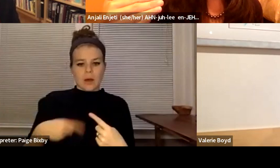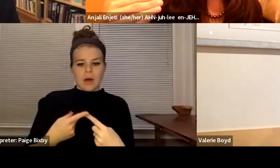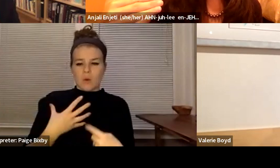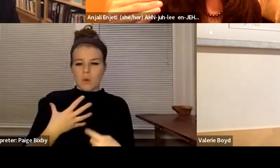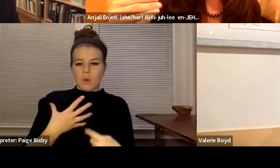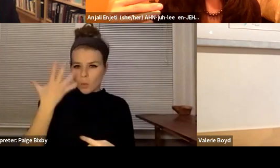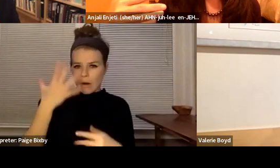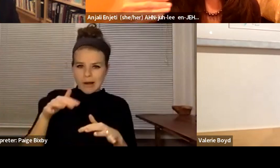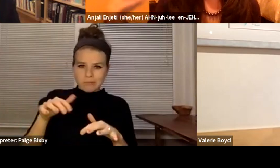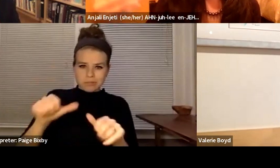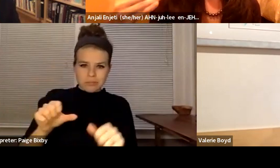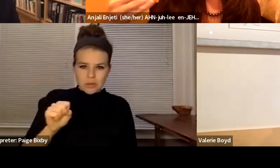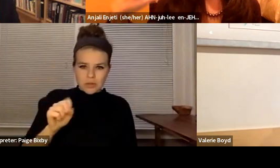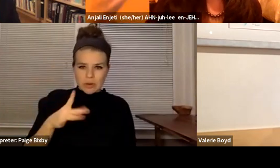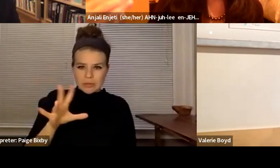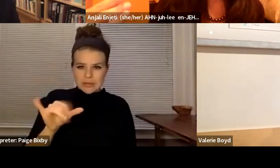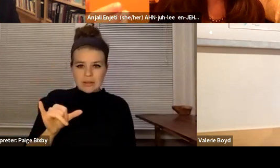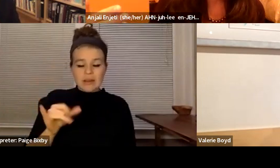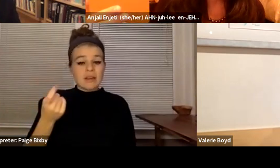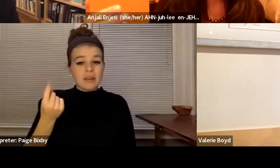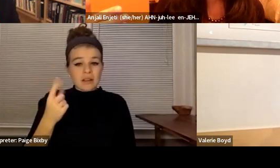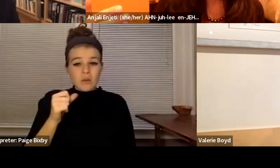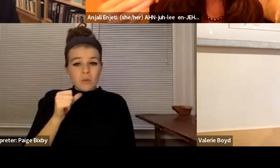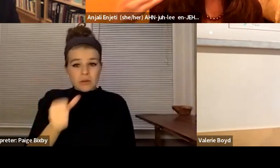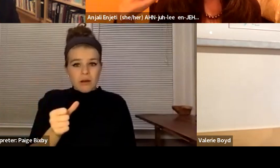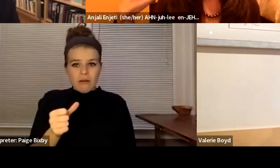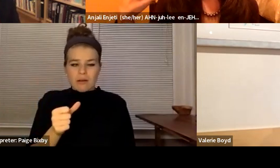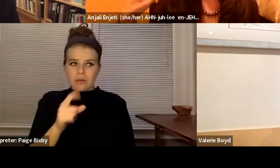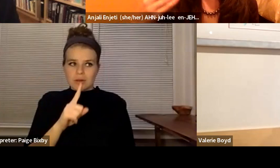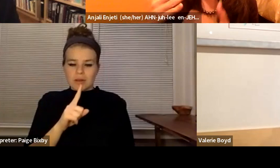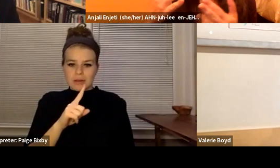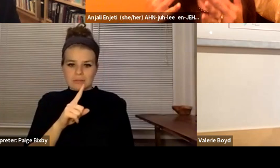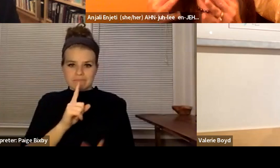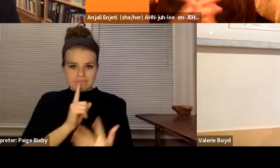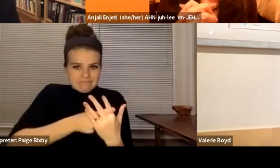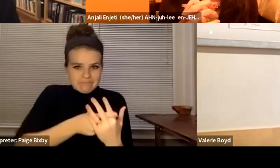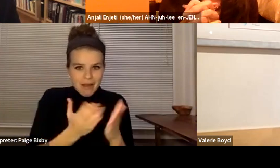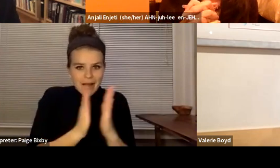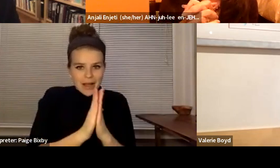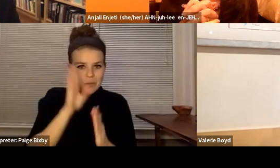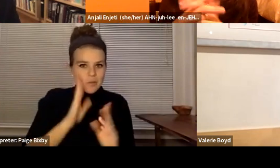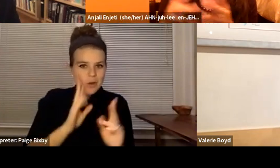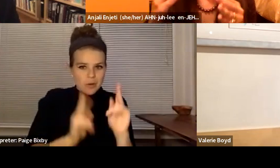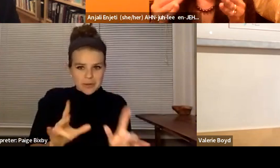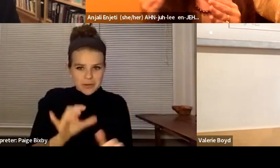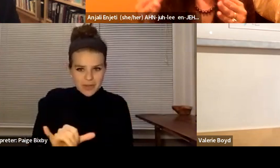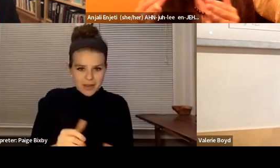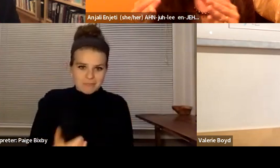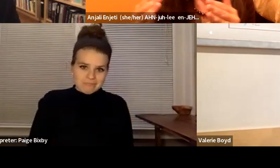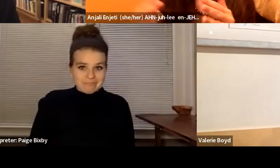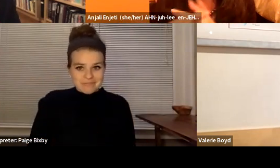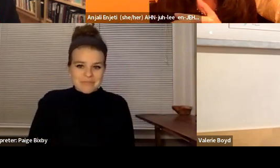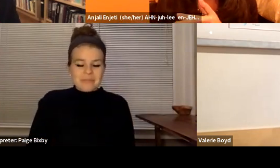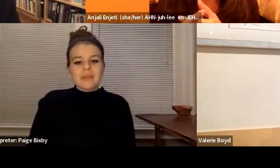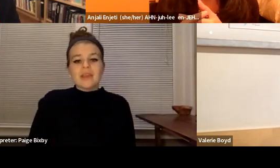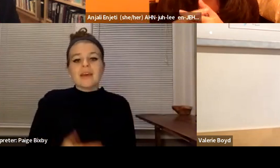really trying to ask brown people to do it, right? That seems almost like, you know, some people